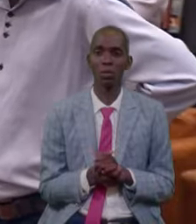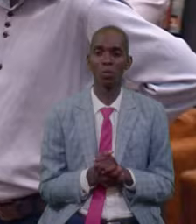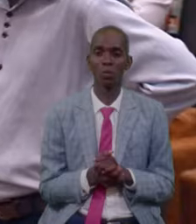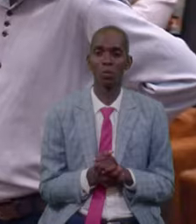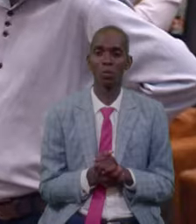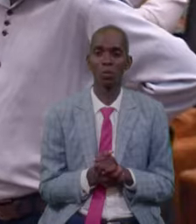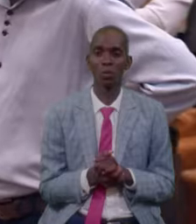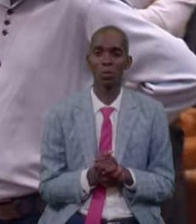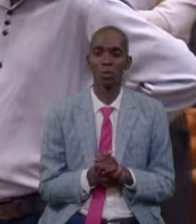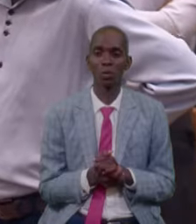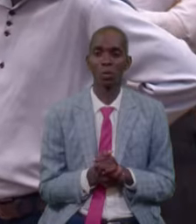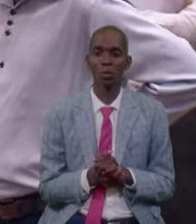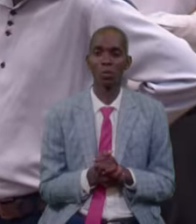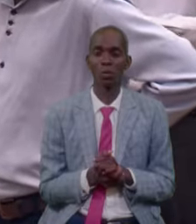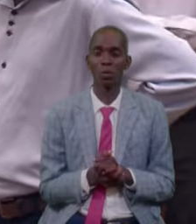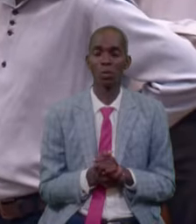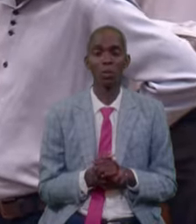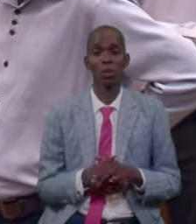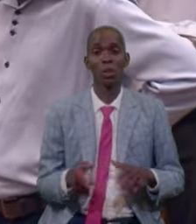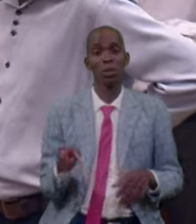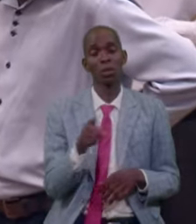They profess that they know God.